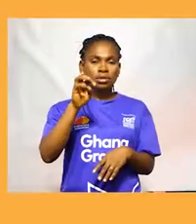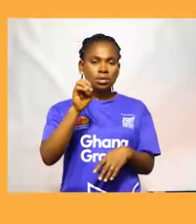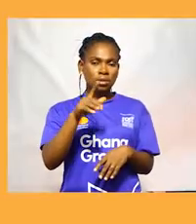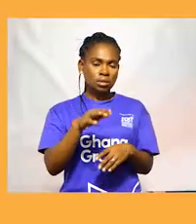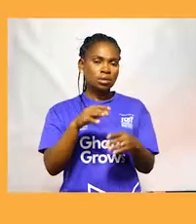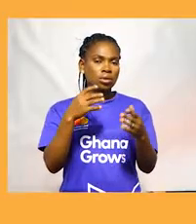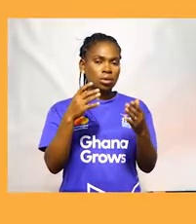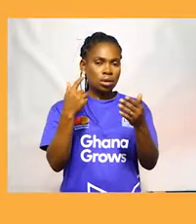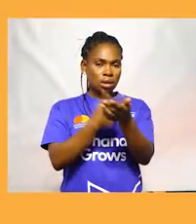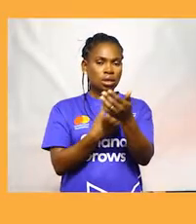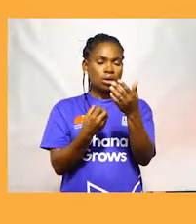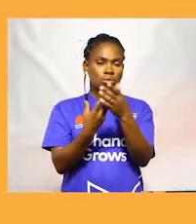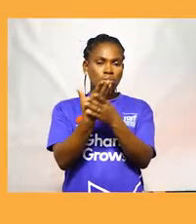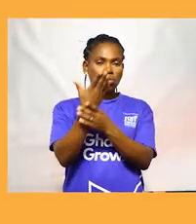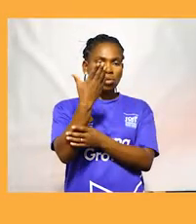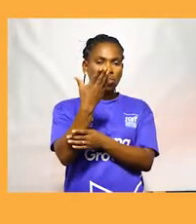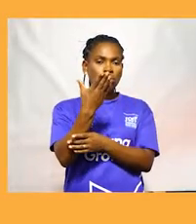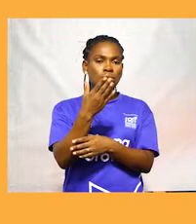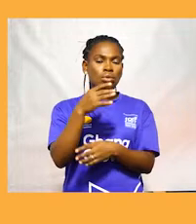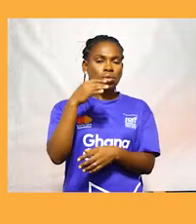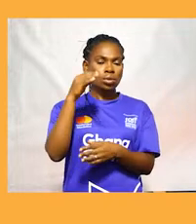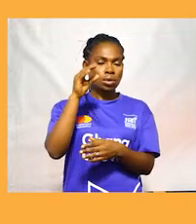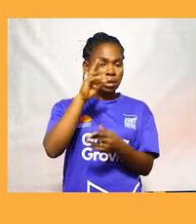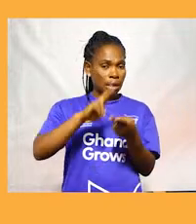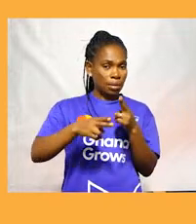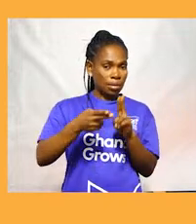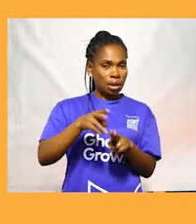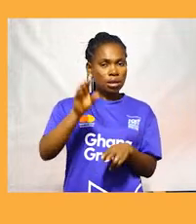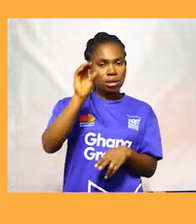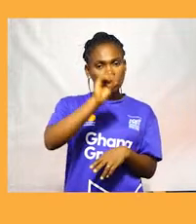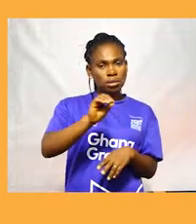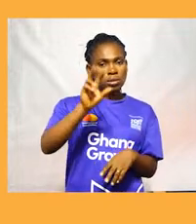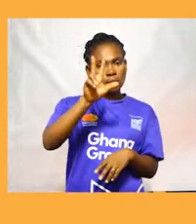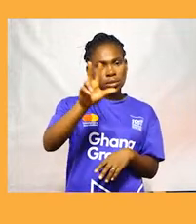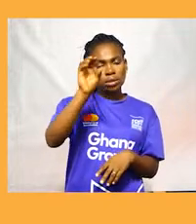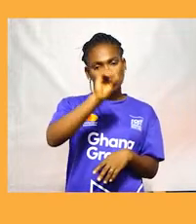Ghana Growth Call Center on the number